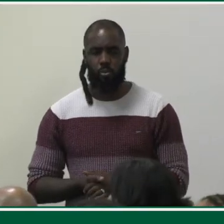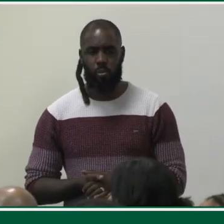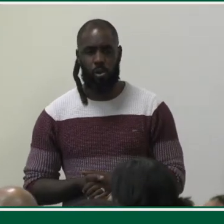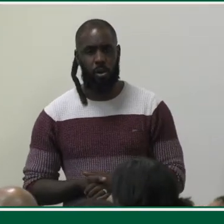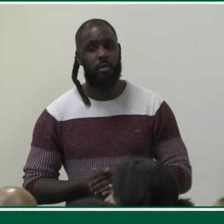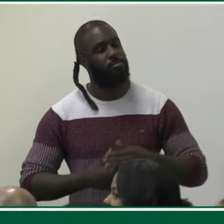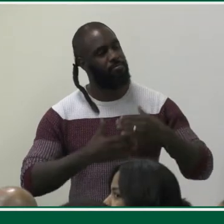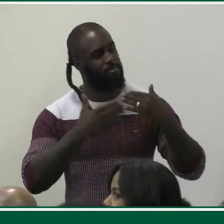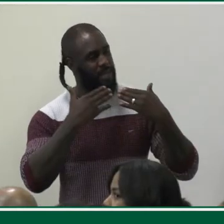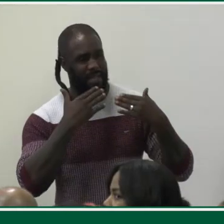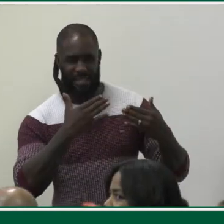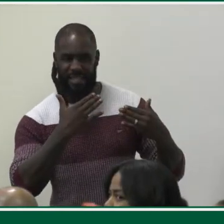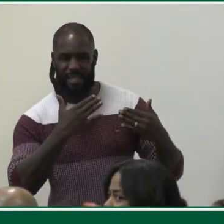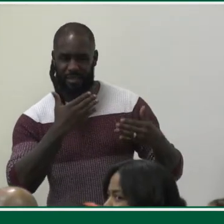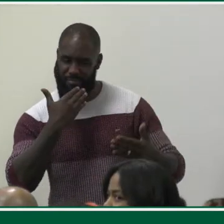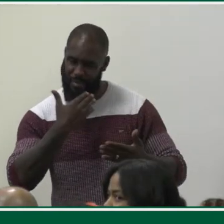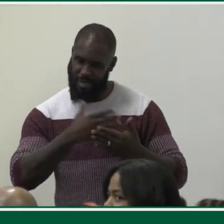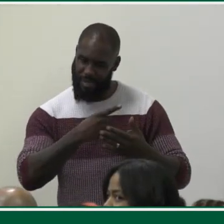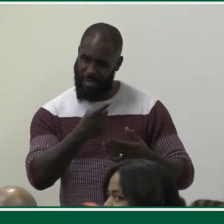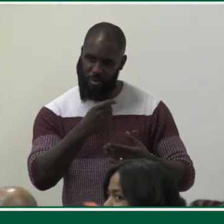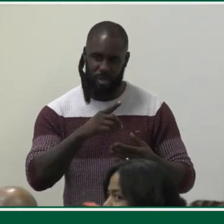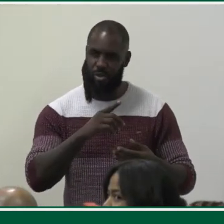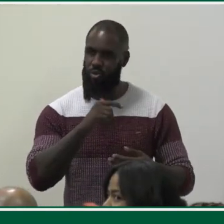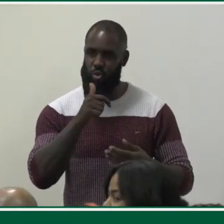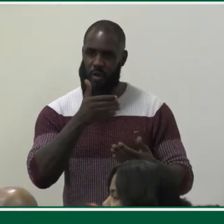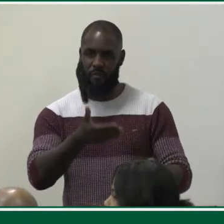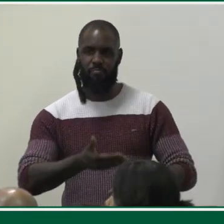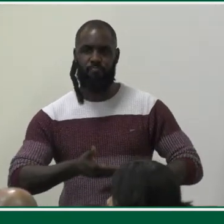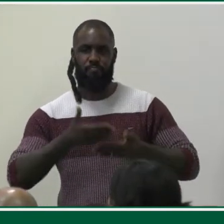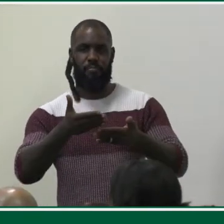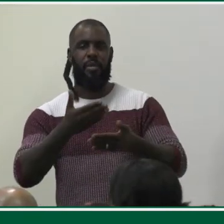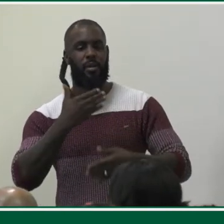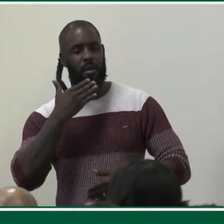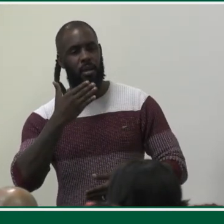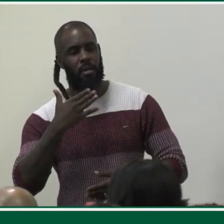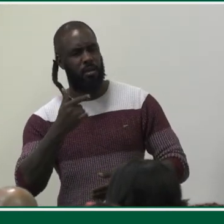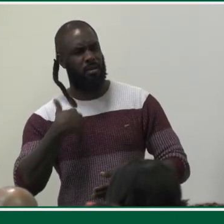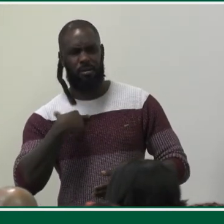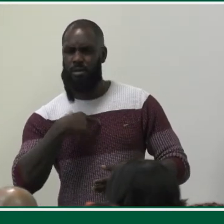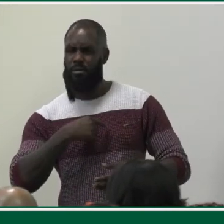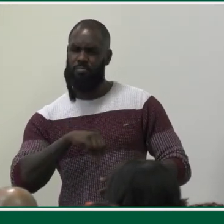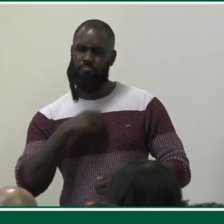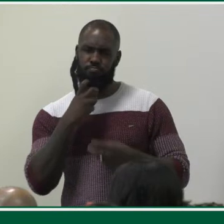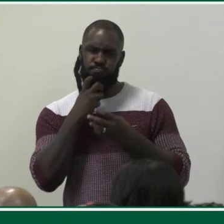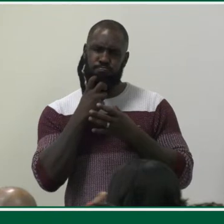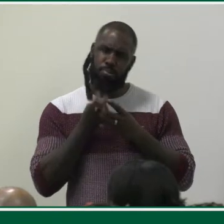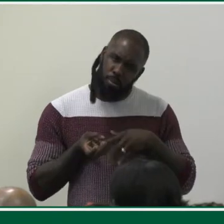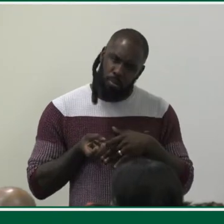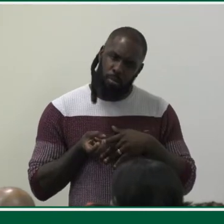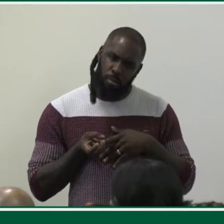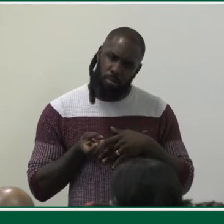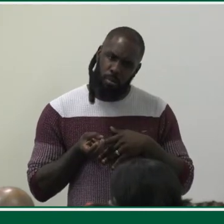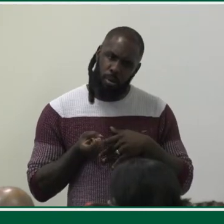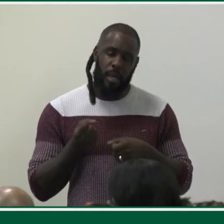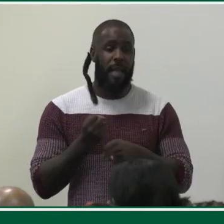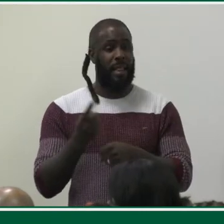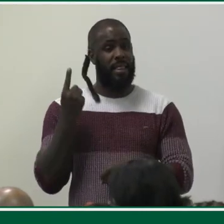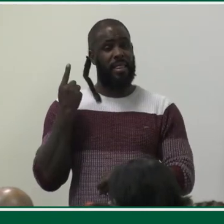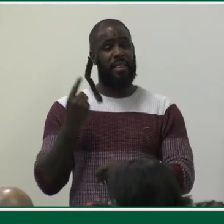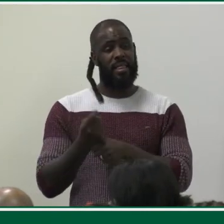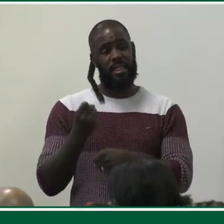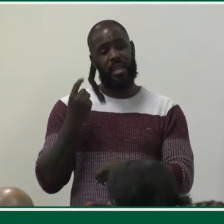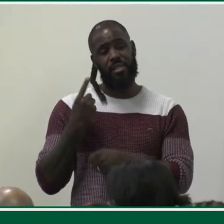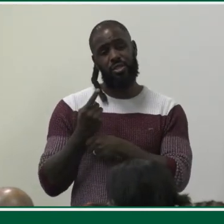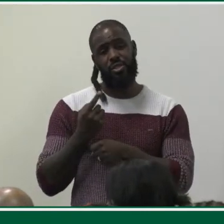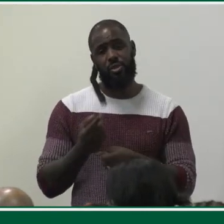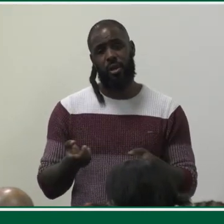So thank you so much for this question, whomever submitted it. I was really shocked last year to learn that the state of California